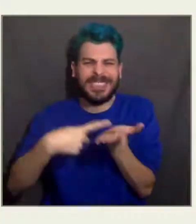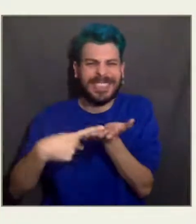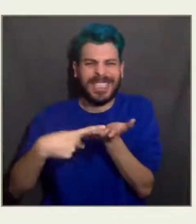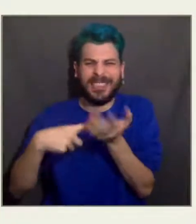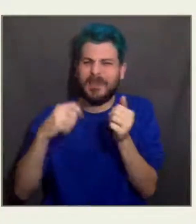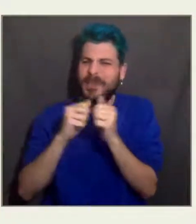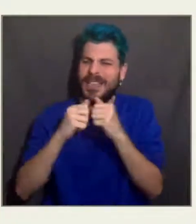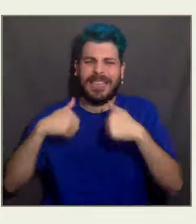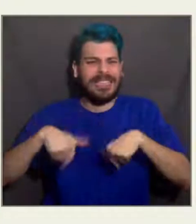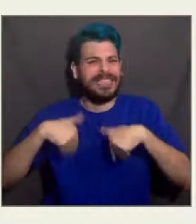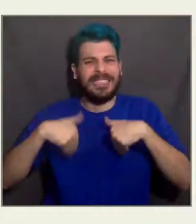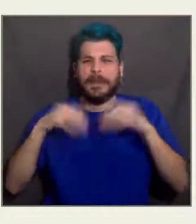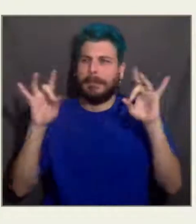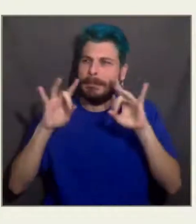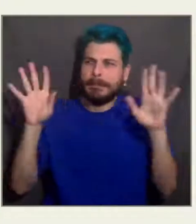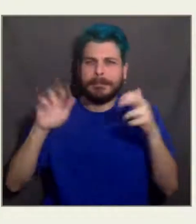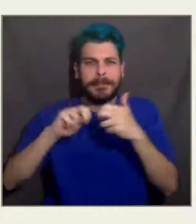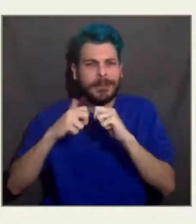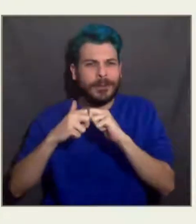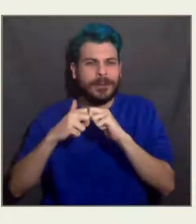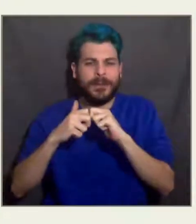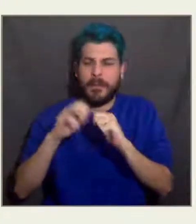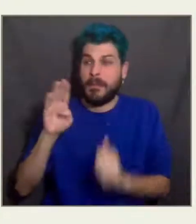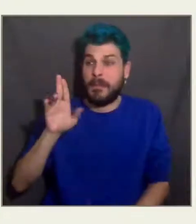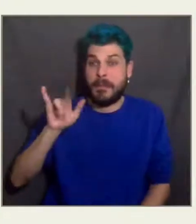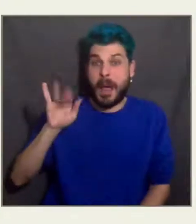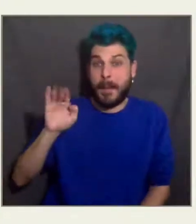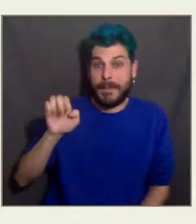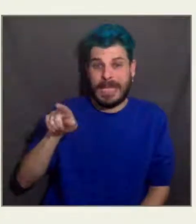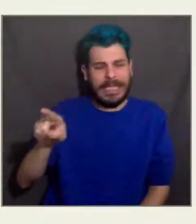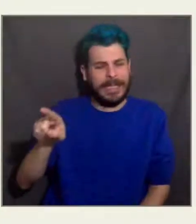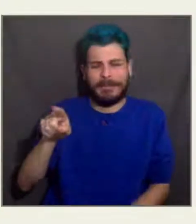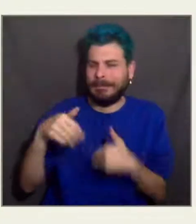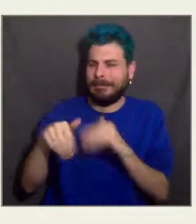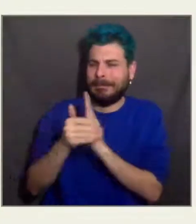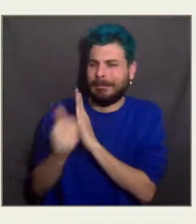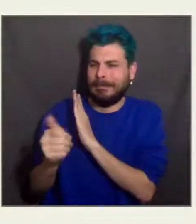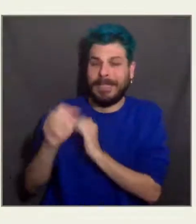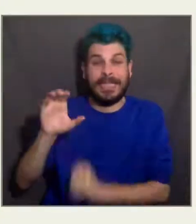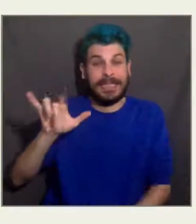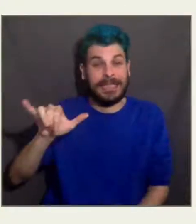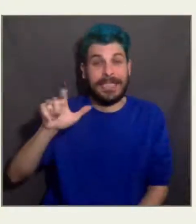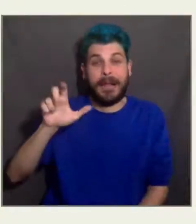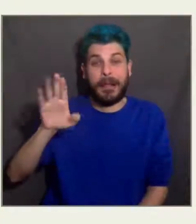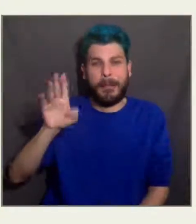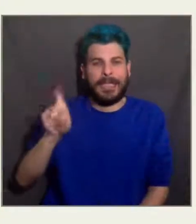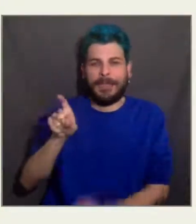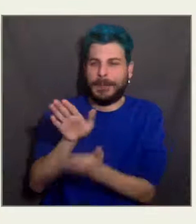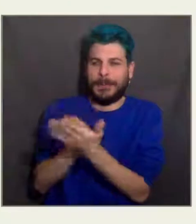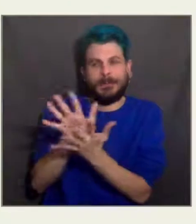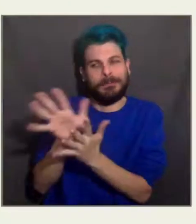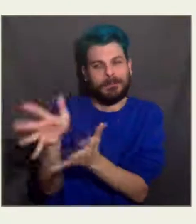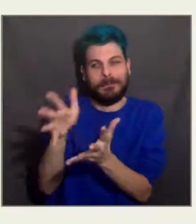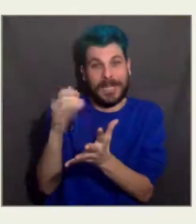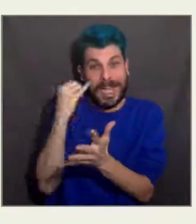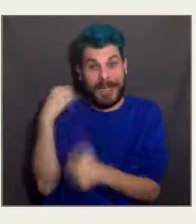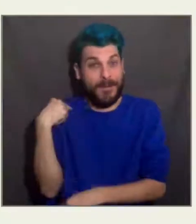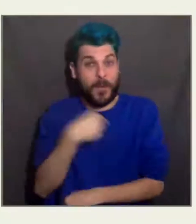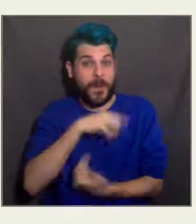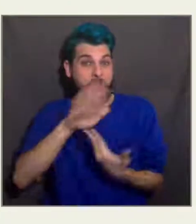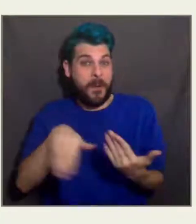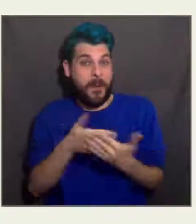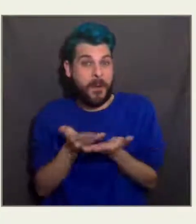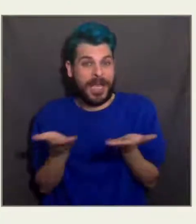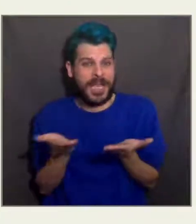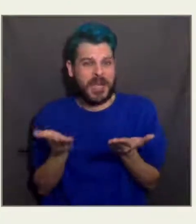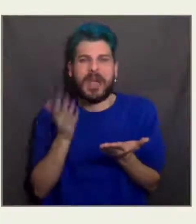you, Bobby. You do a great job, and City Club, you deserve a round of applause. And if we were right here in real, I would be giving you a round of